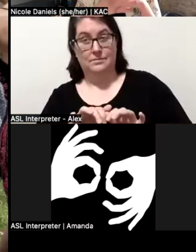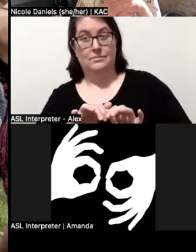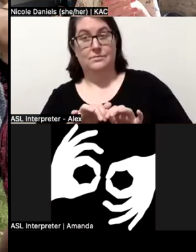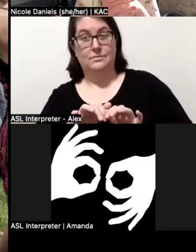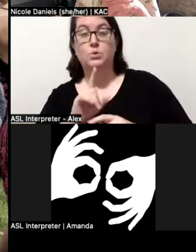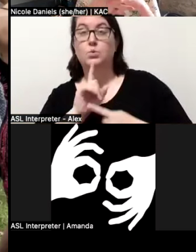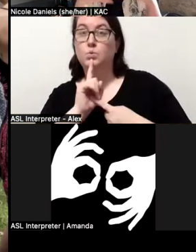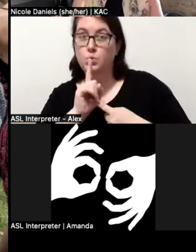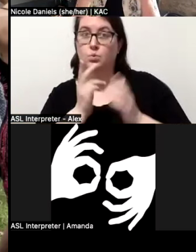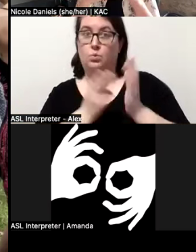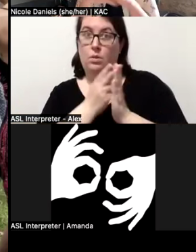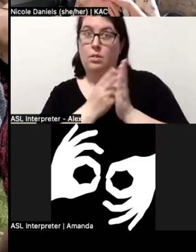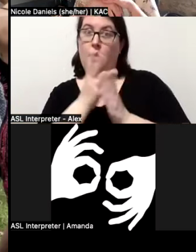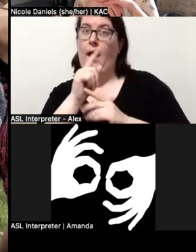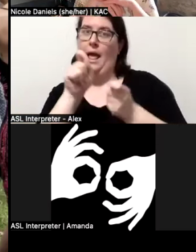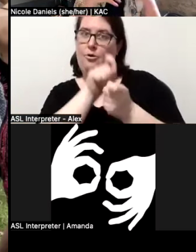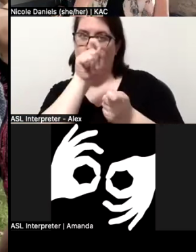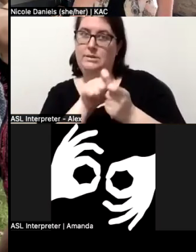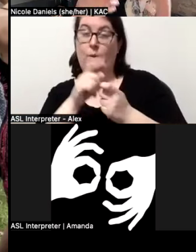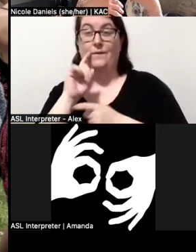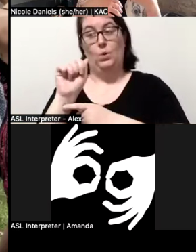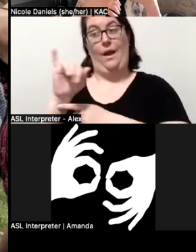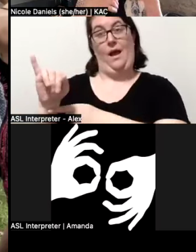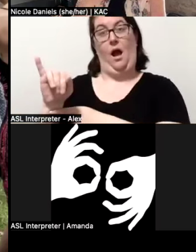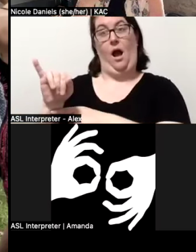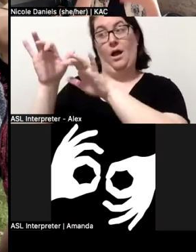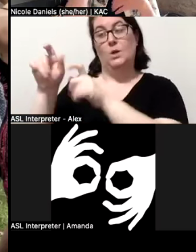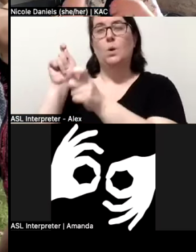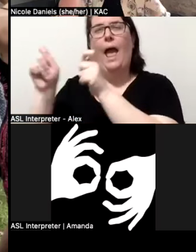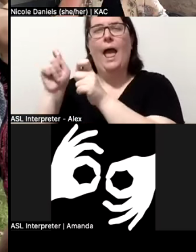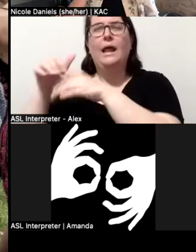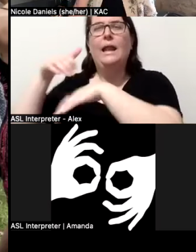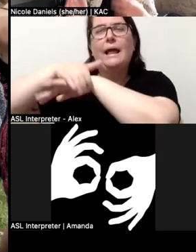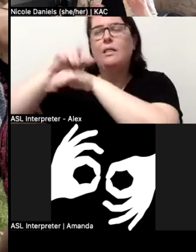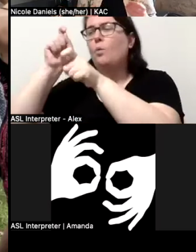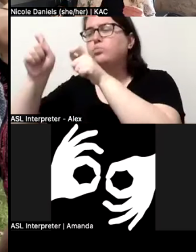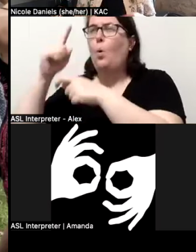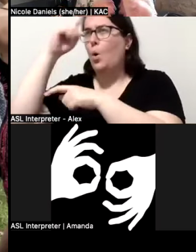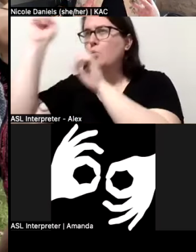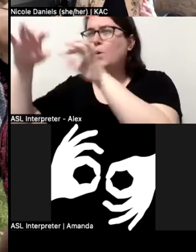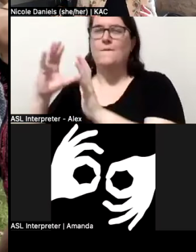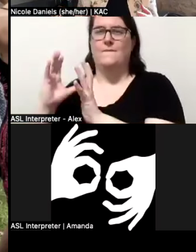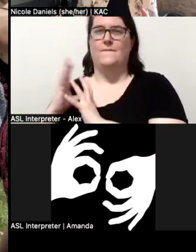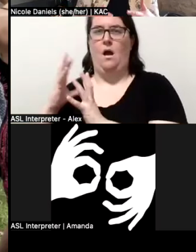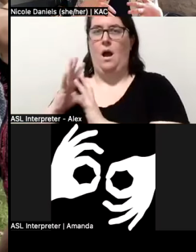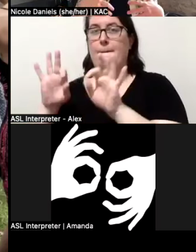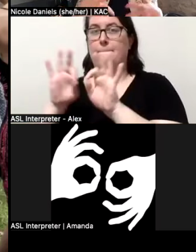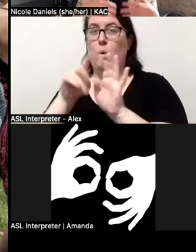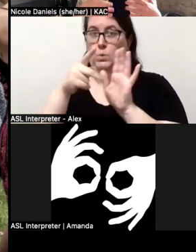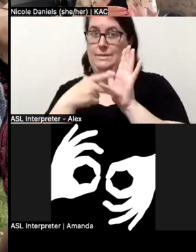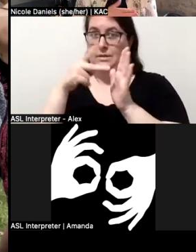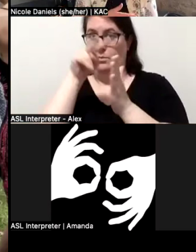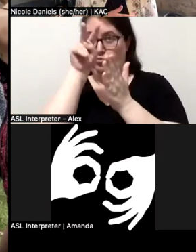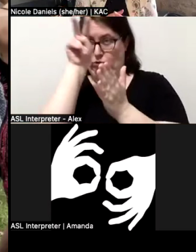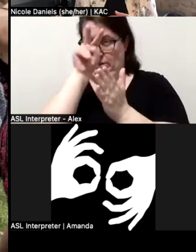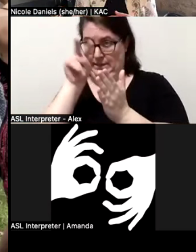true and accurate. So if you are using AI to refine your writing or to help you brainstorm, just make sure that you're going through and